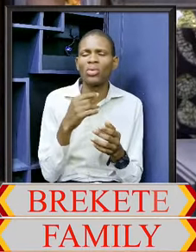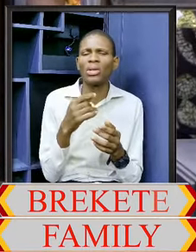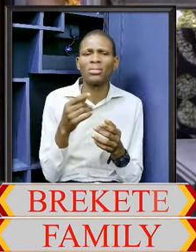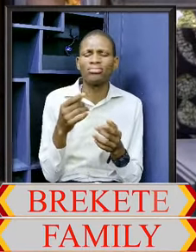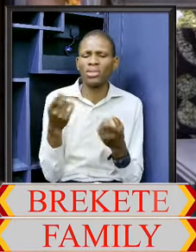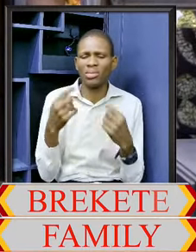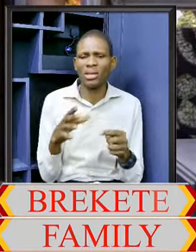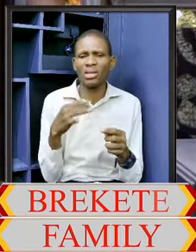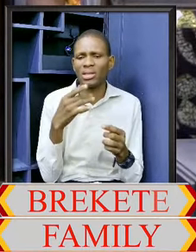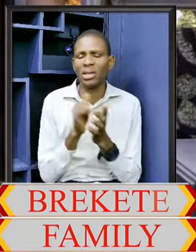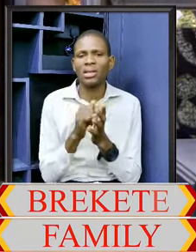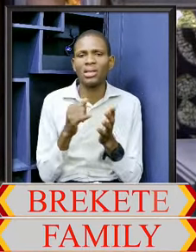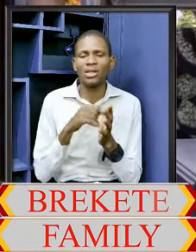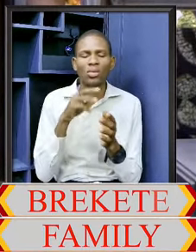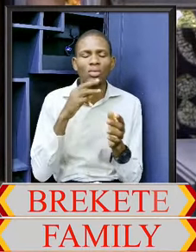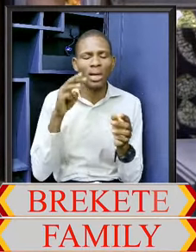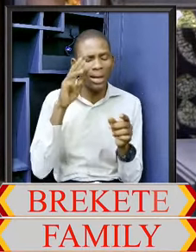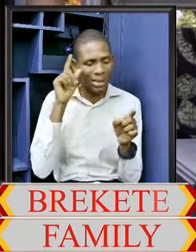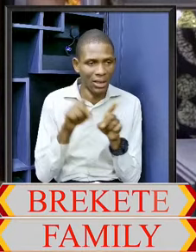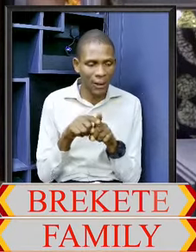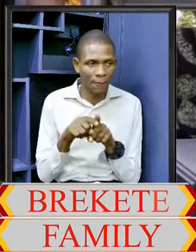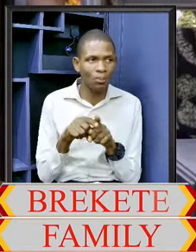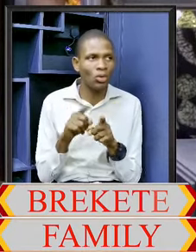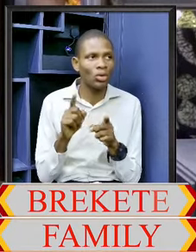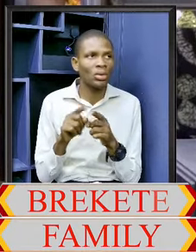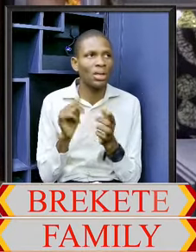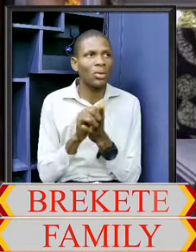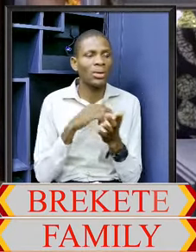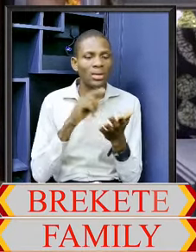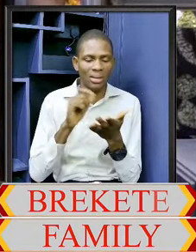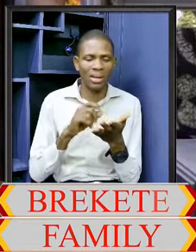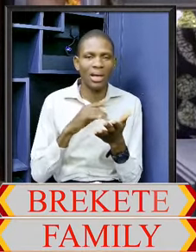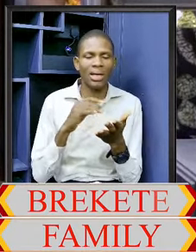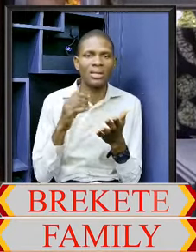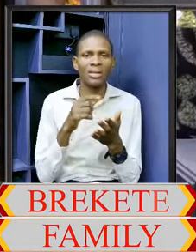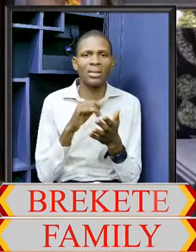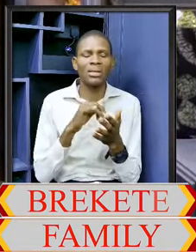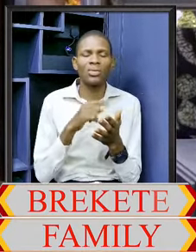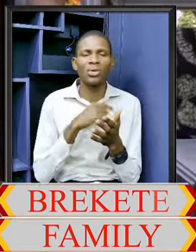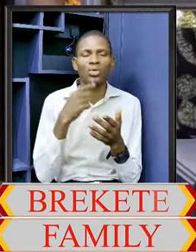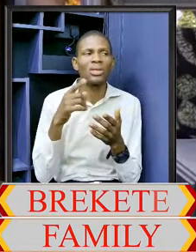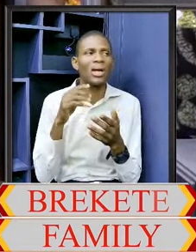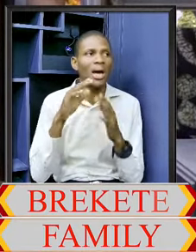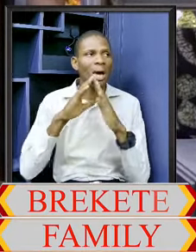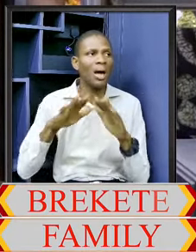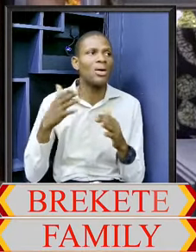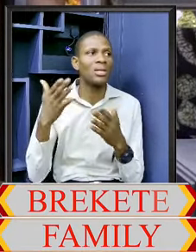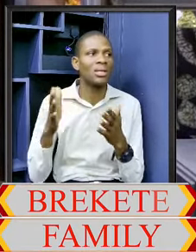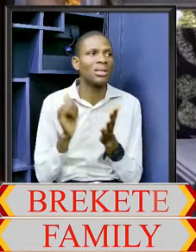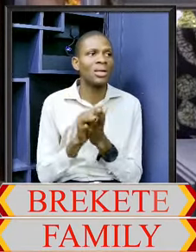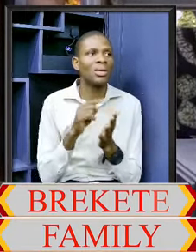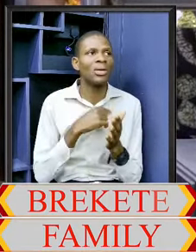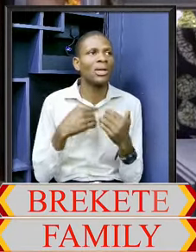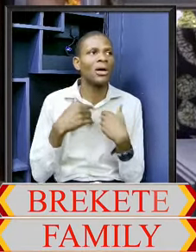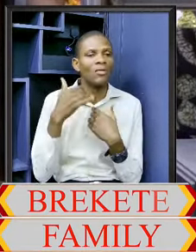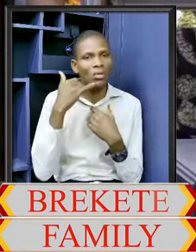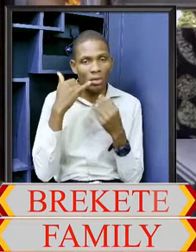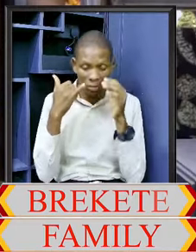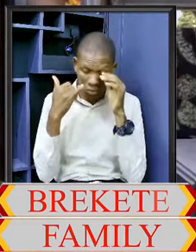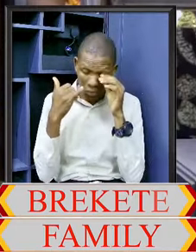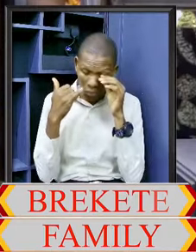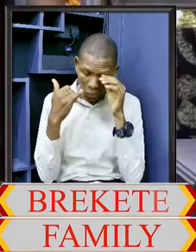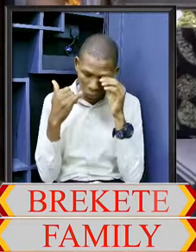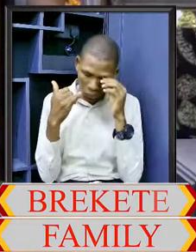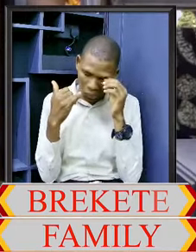should write. And Consultant ID, if you remember, I told the house here, we have called. I spoke